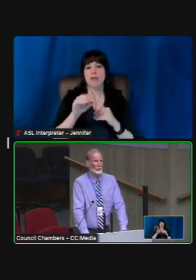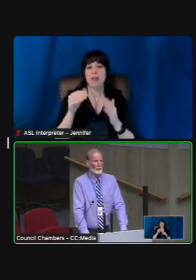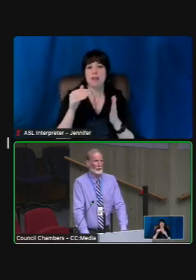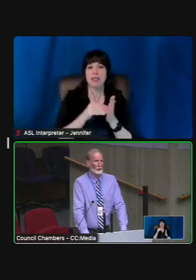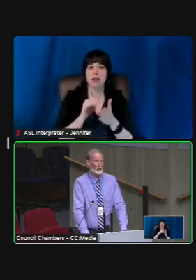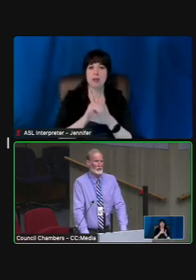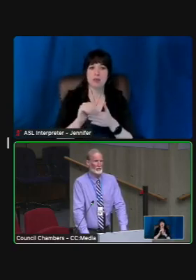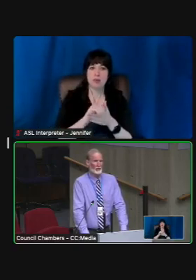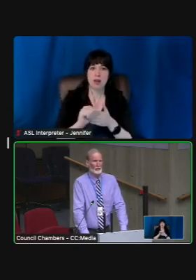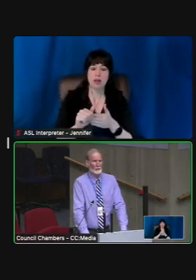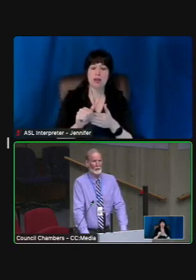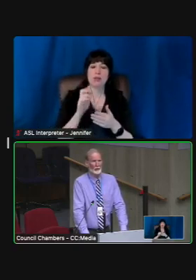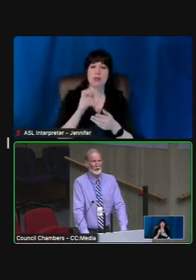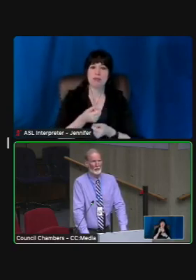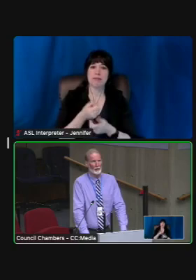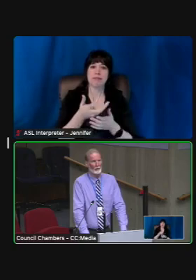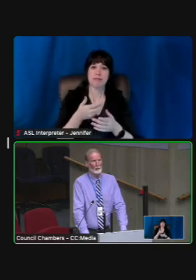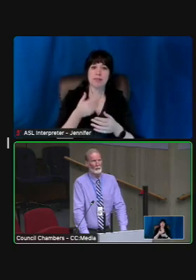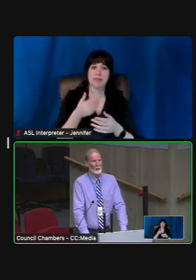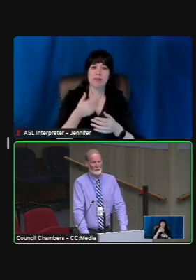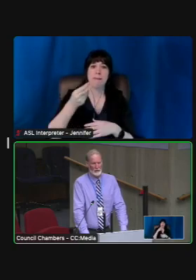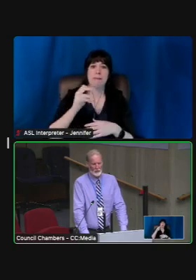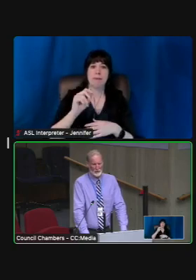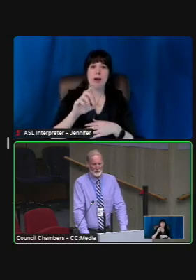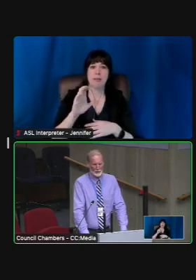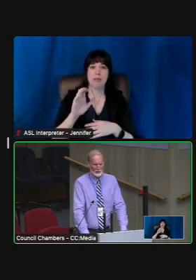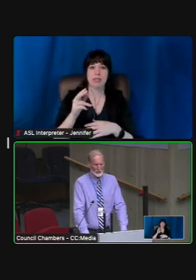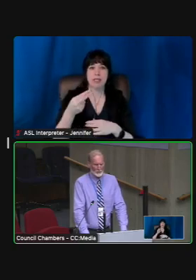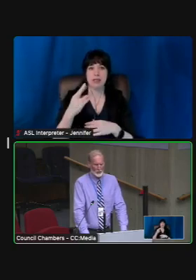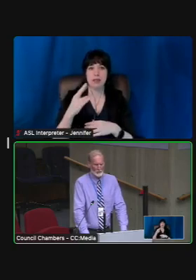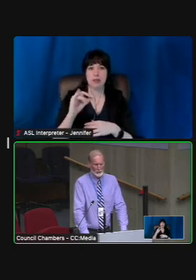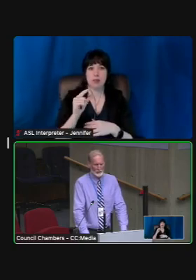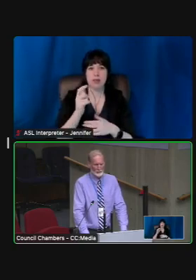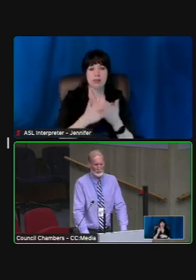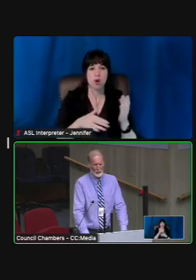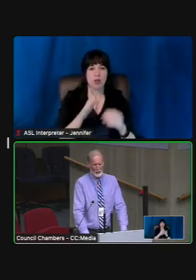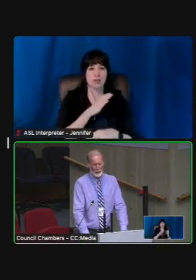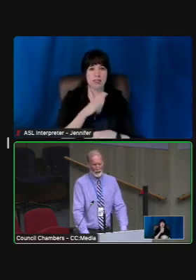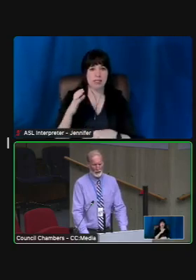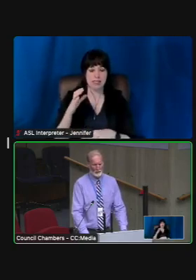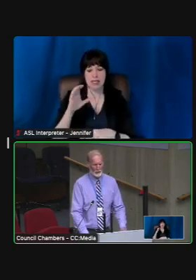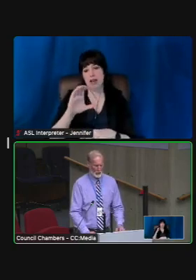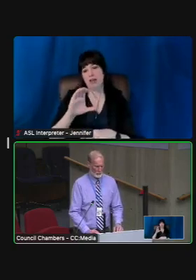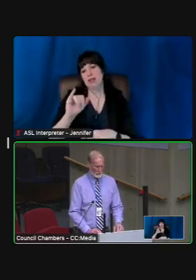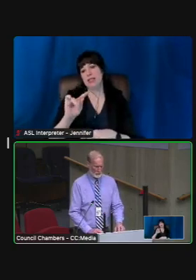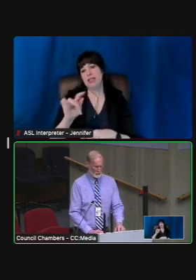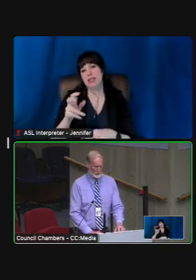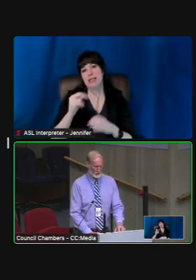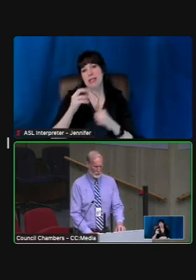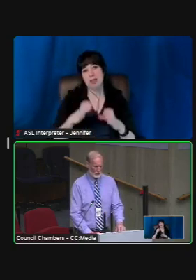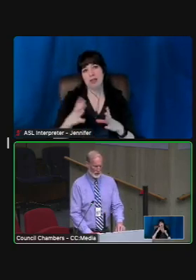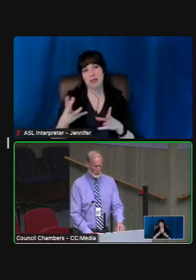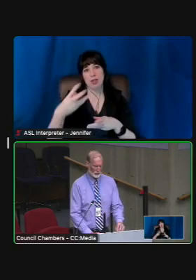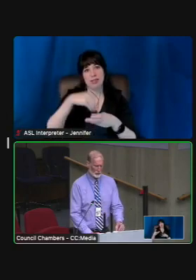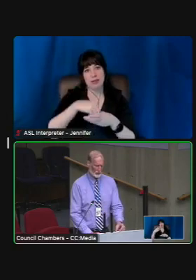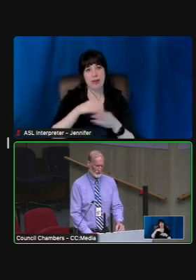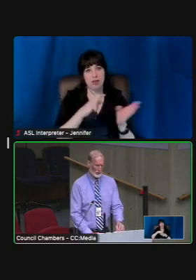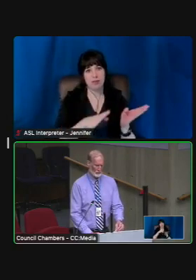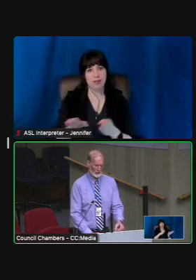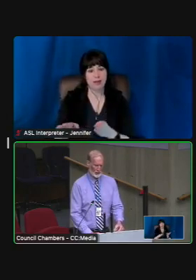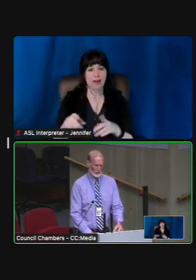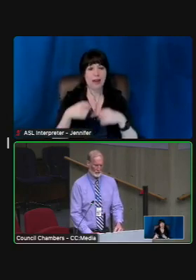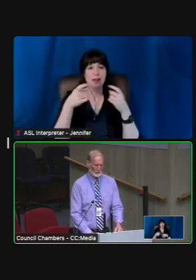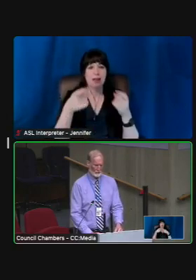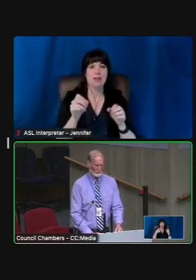therefore triggers the public hearing as part of the citizen participation plan. And it affords the opportunity for